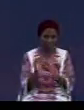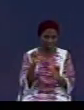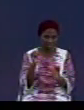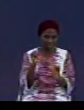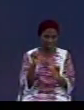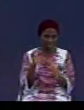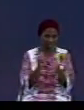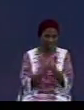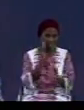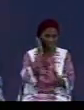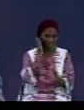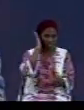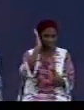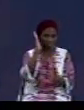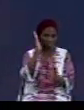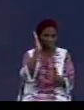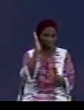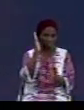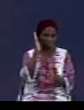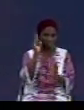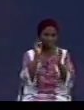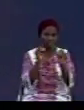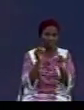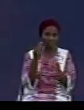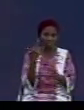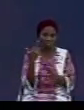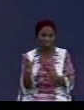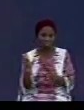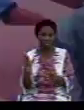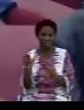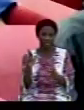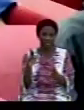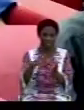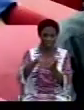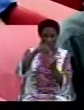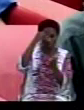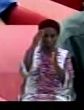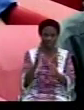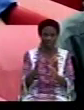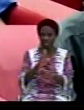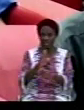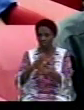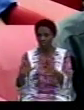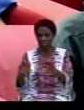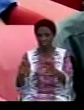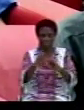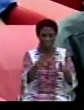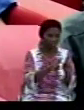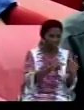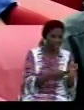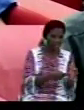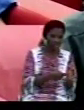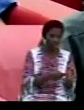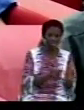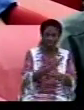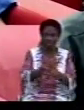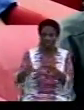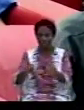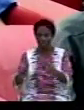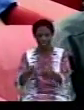teach their students, don't act like this, don't behave like this. But they